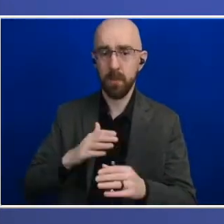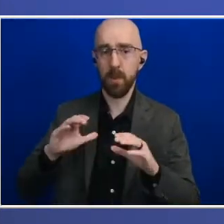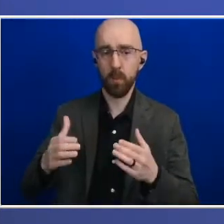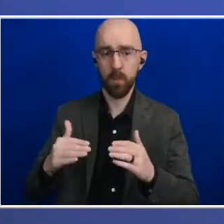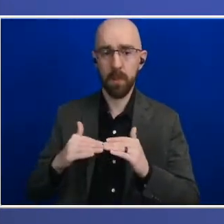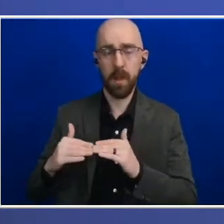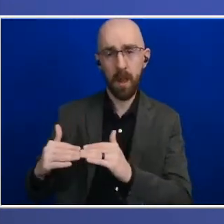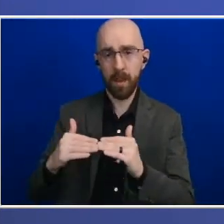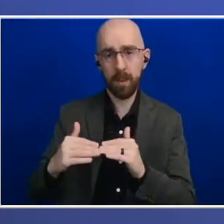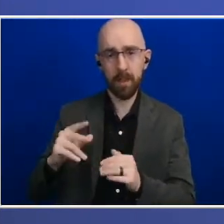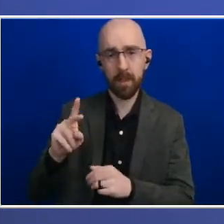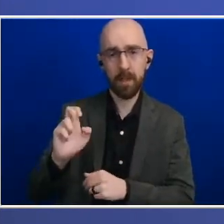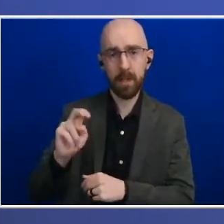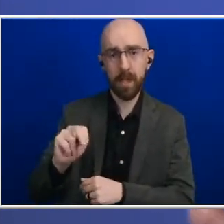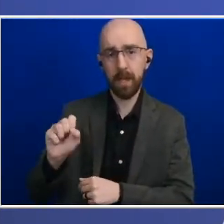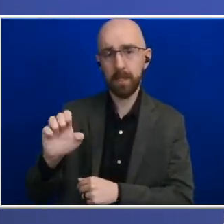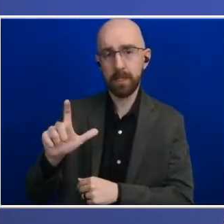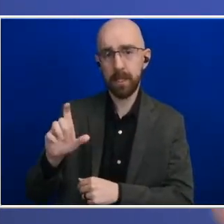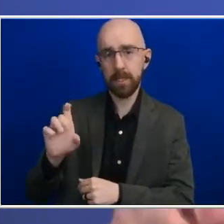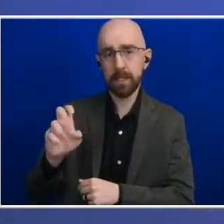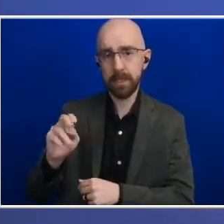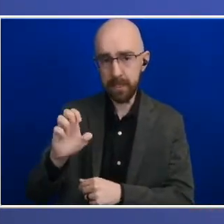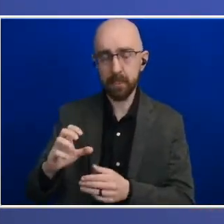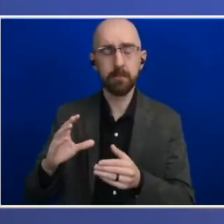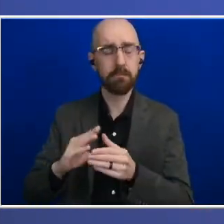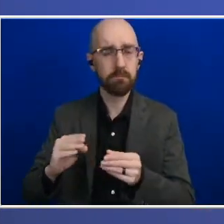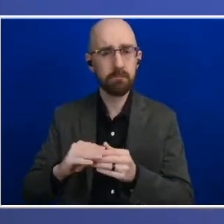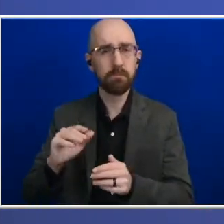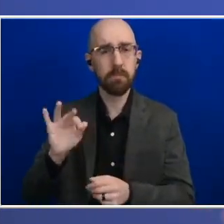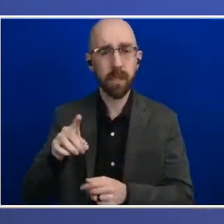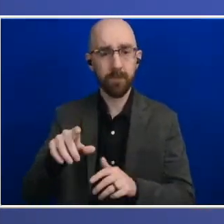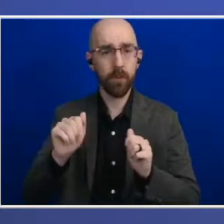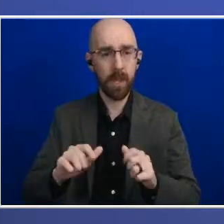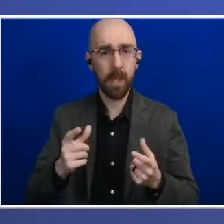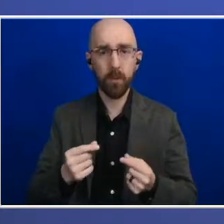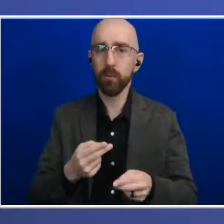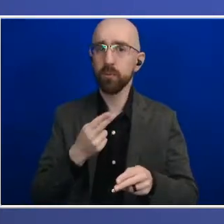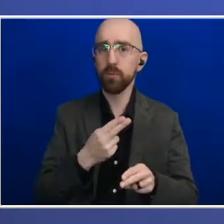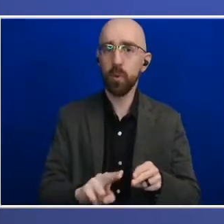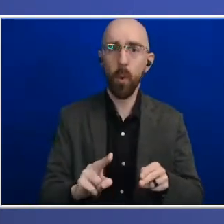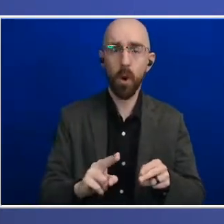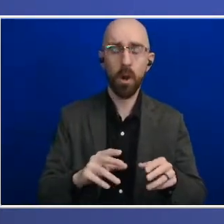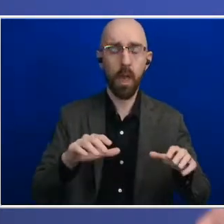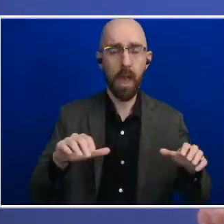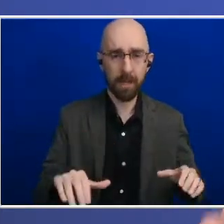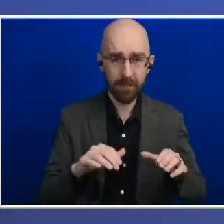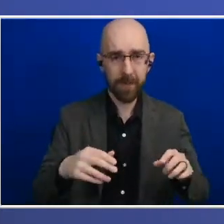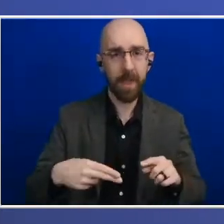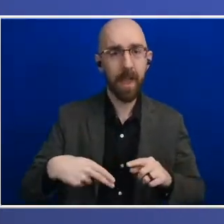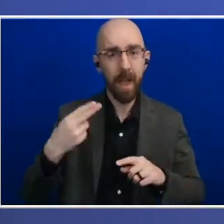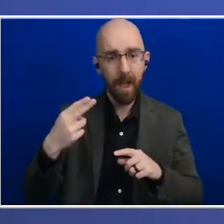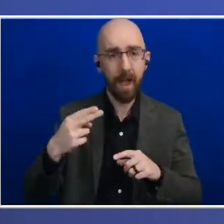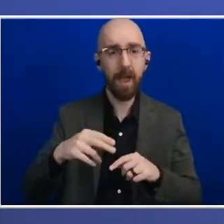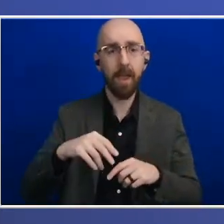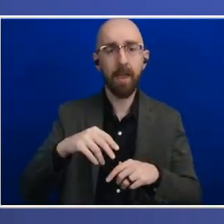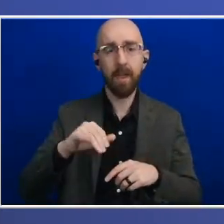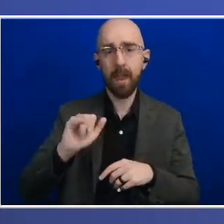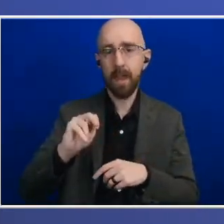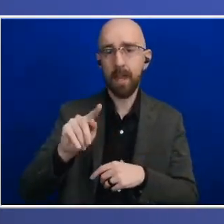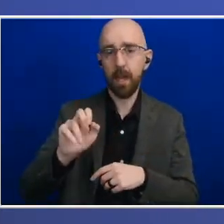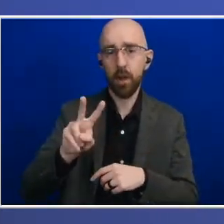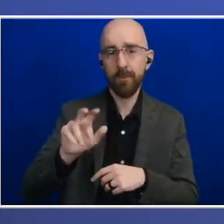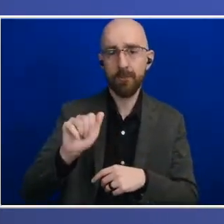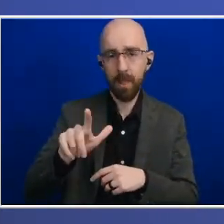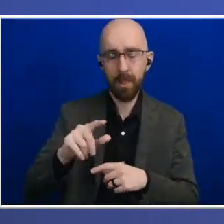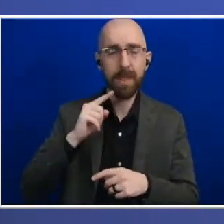Saldine, that say if you can do short bursts of activity, high-intensity interval training, and we've actually done work not just in an